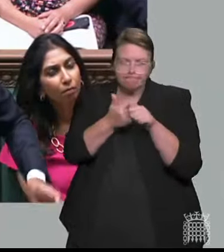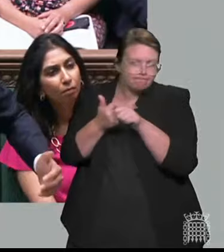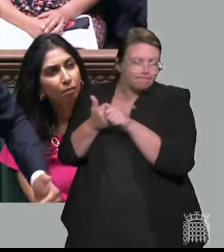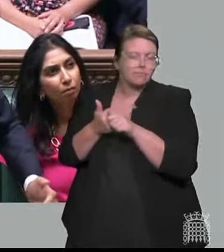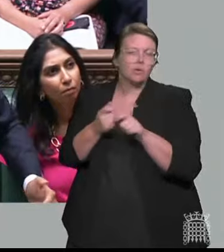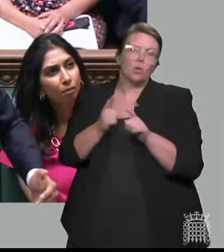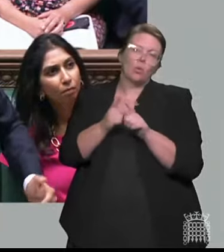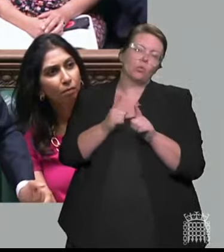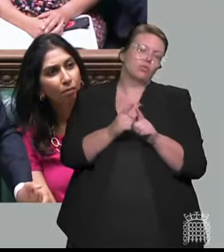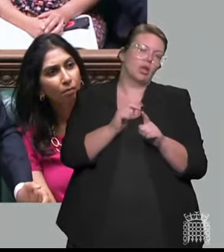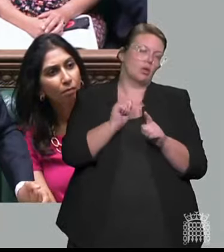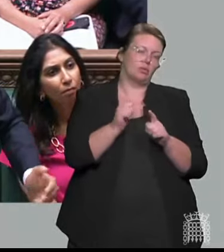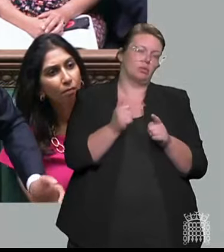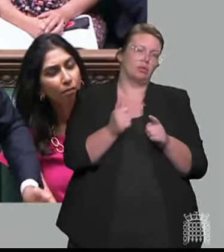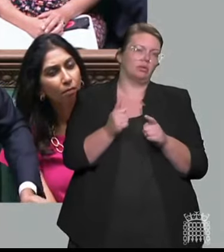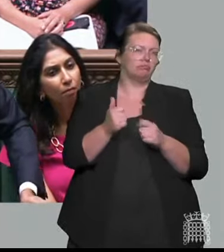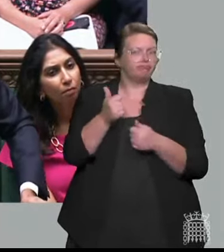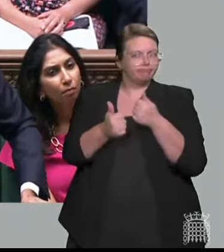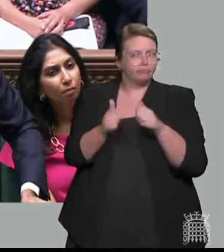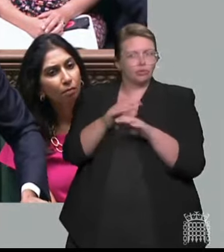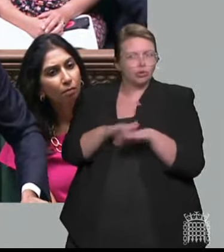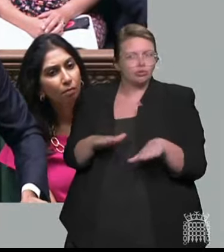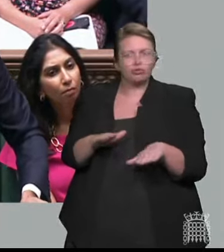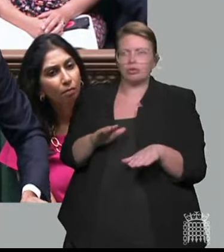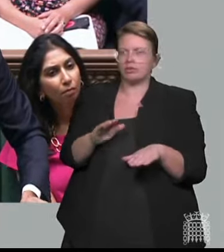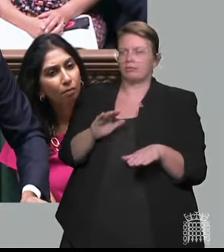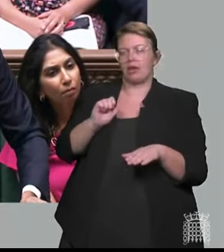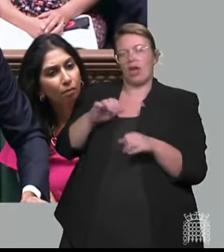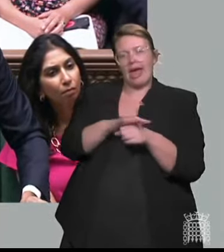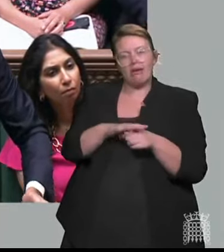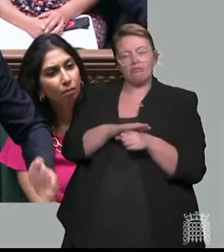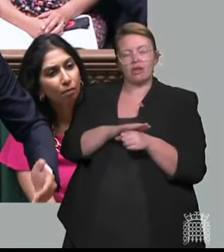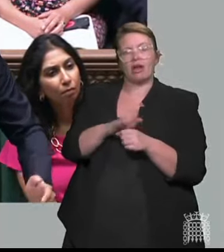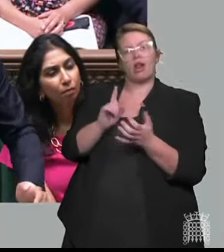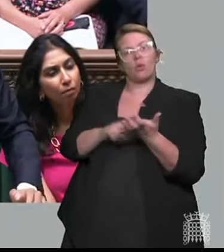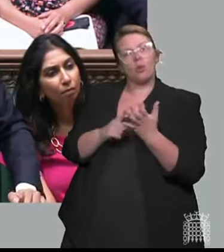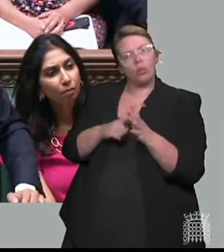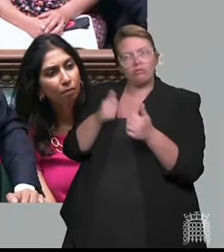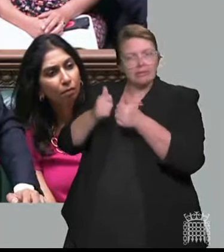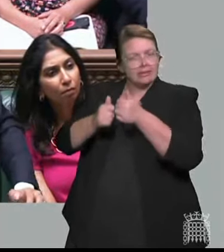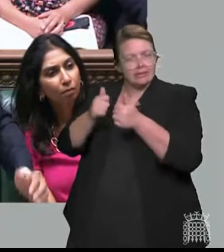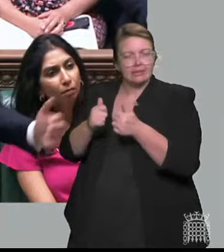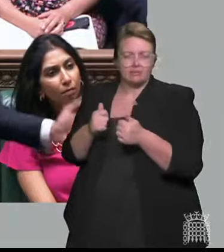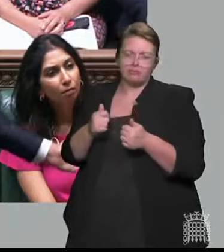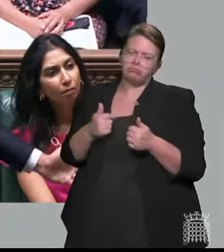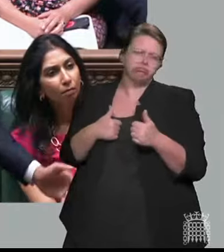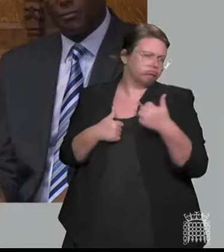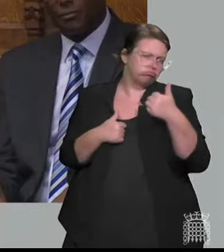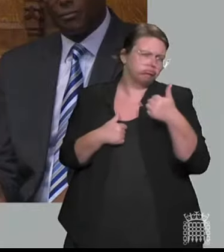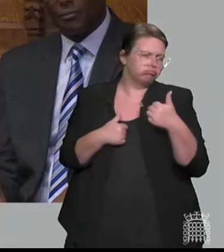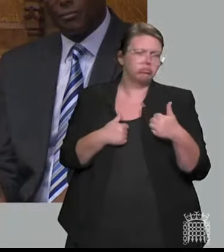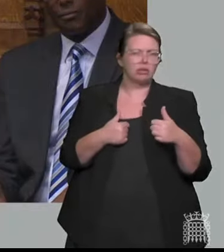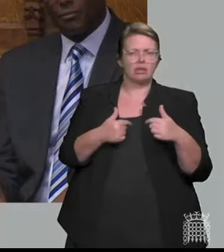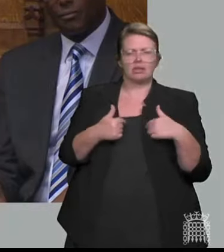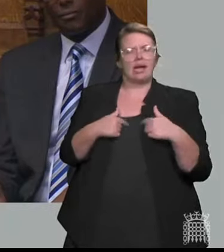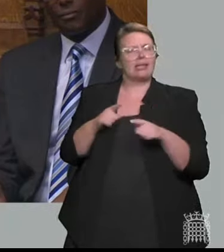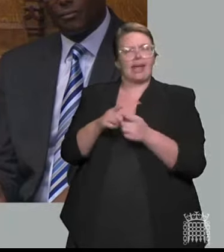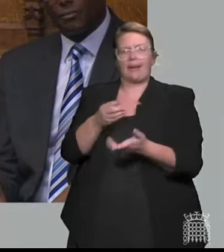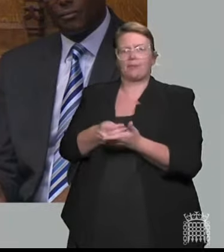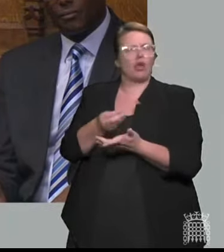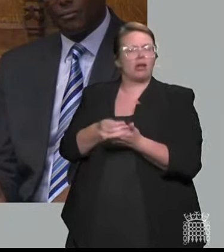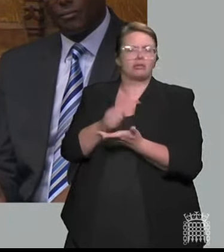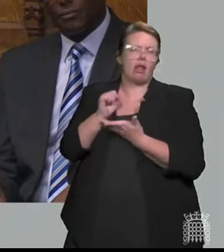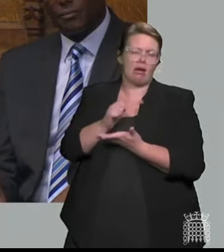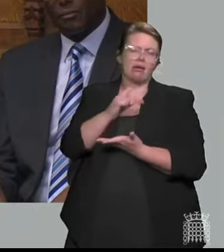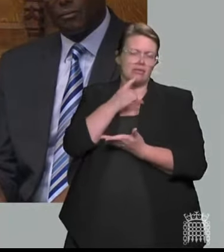pay tribute to her school leaders and local authority for everything that they are doing. I am happy to give her the reassurance, as the Chancellor already said,